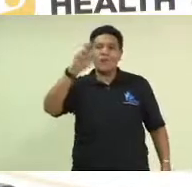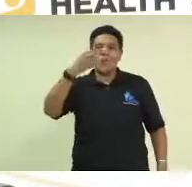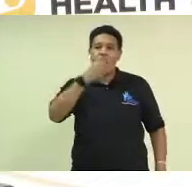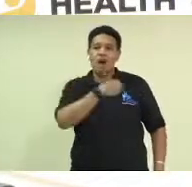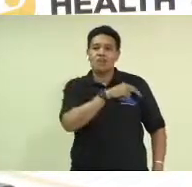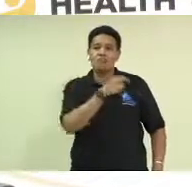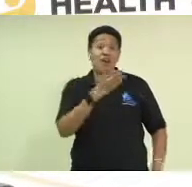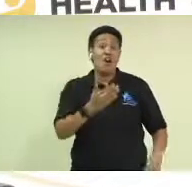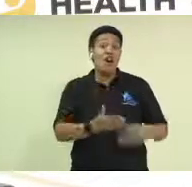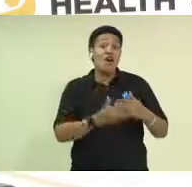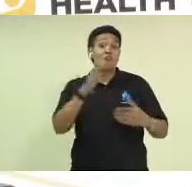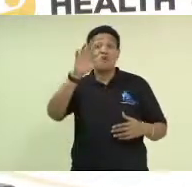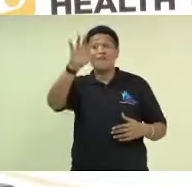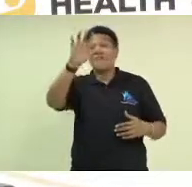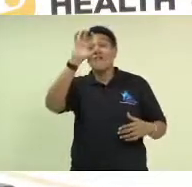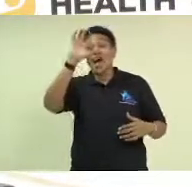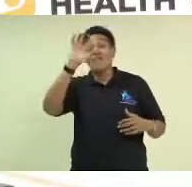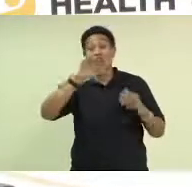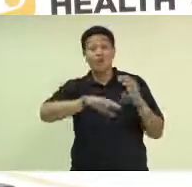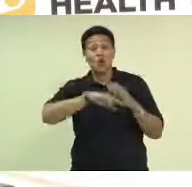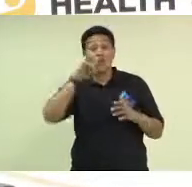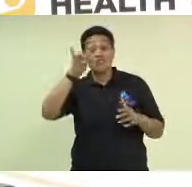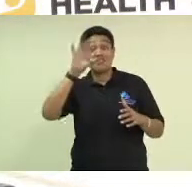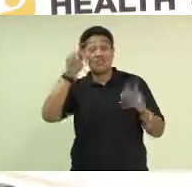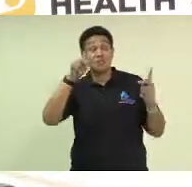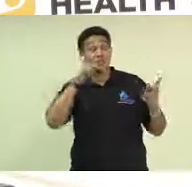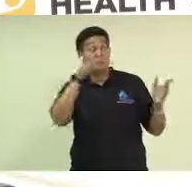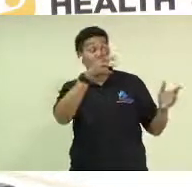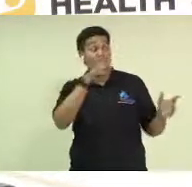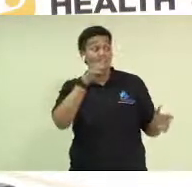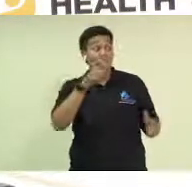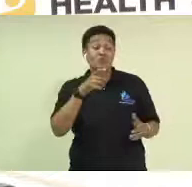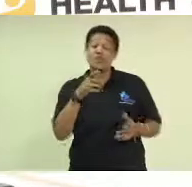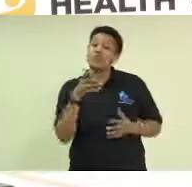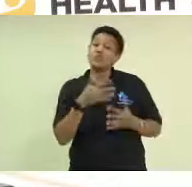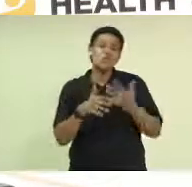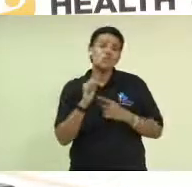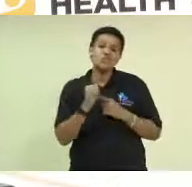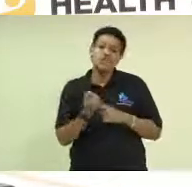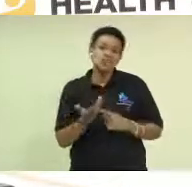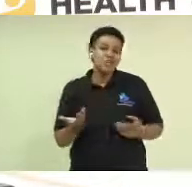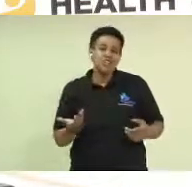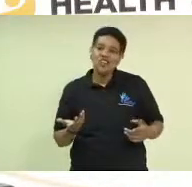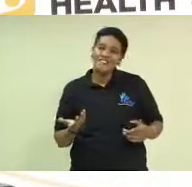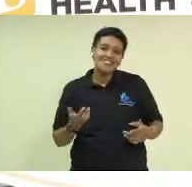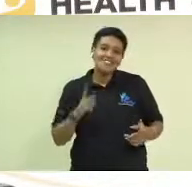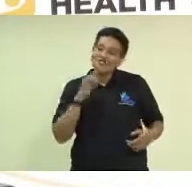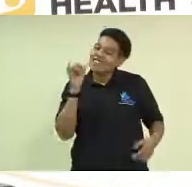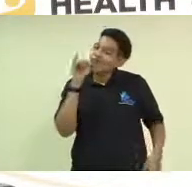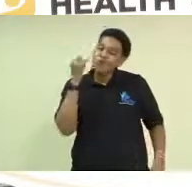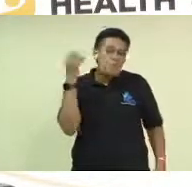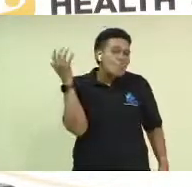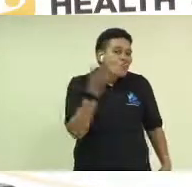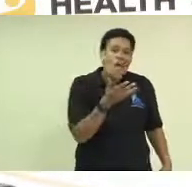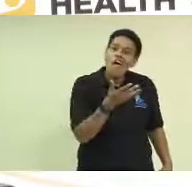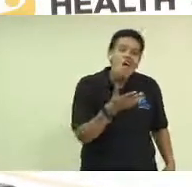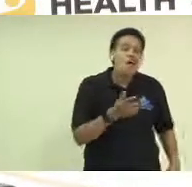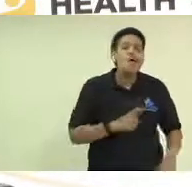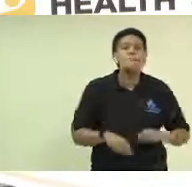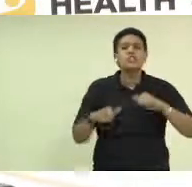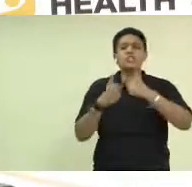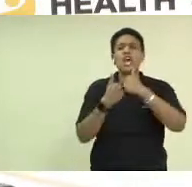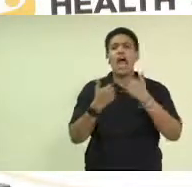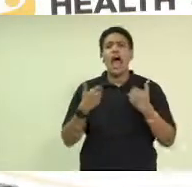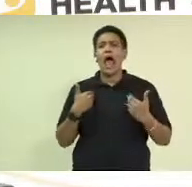500 patients there of the 800 patients that are there are literally social cases. The challenge I have with the question as to how